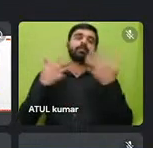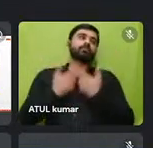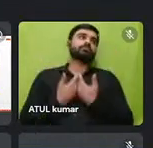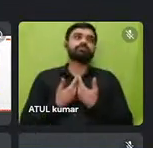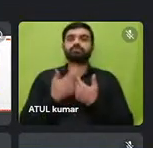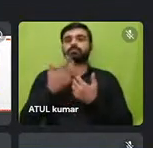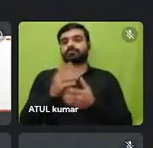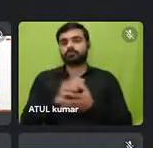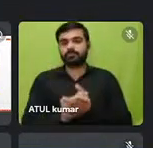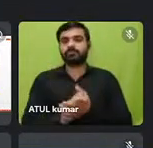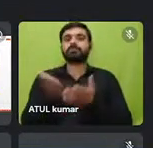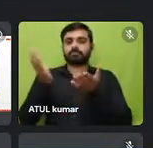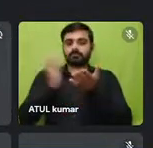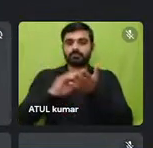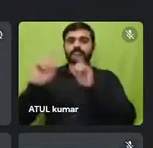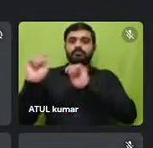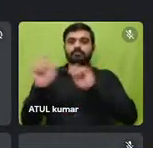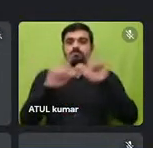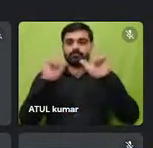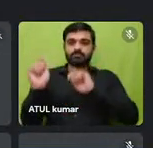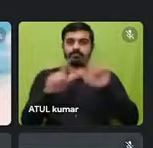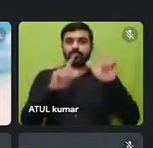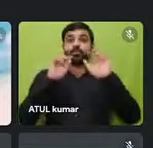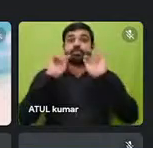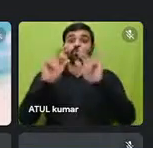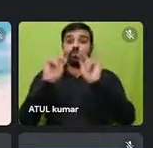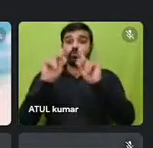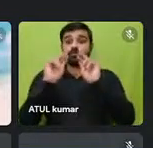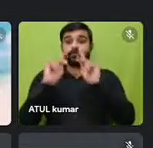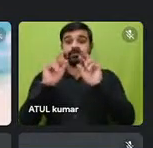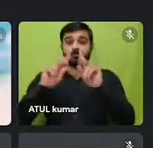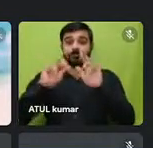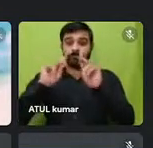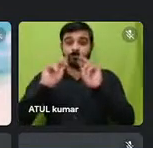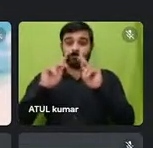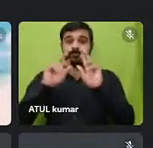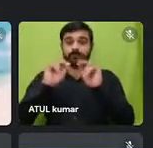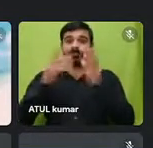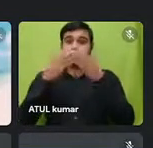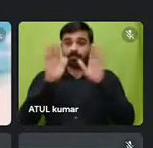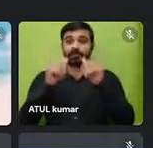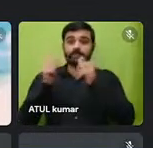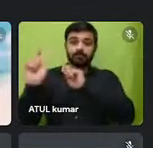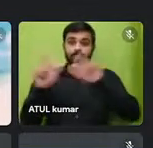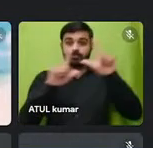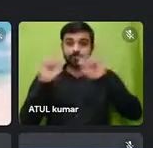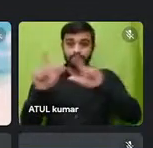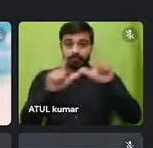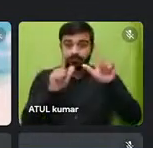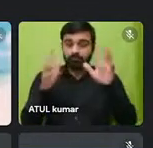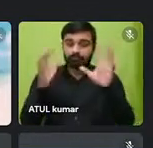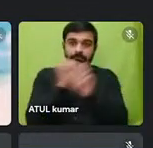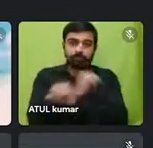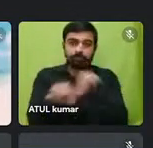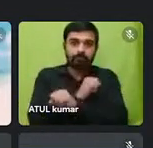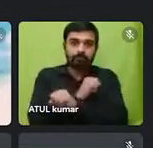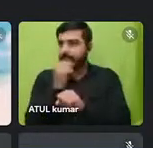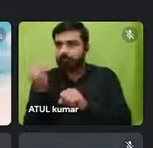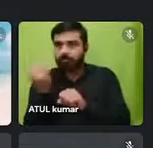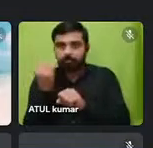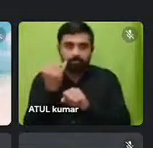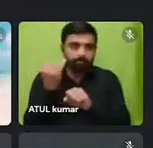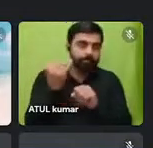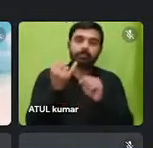It's coming. It's come now. Oh, okay. Hang on. It's going to disappear again because I've just tweaked